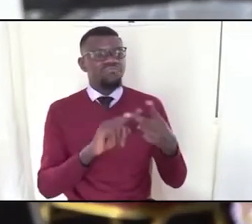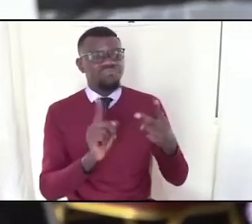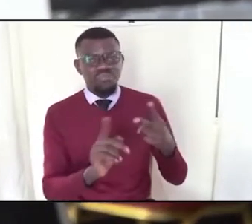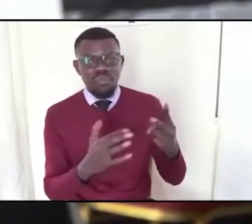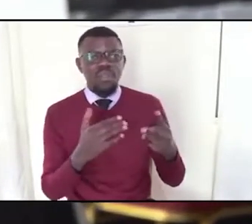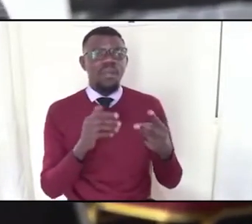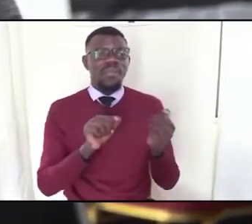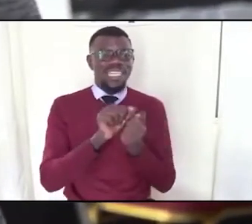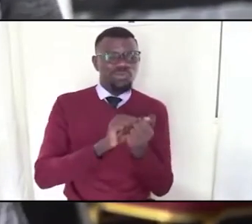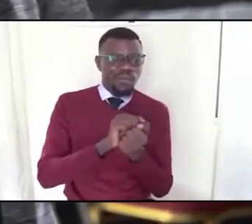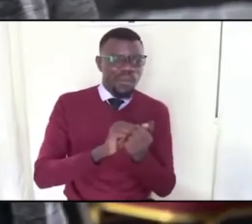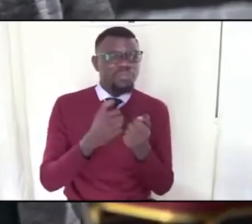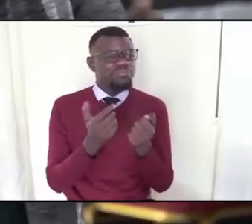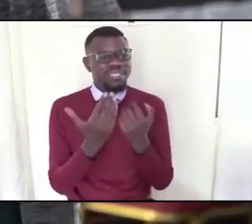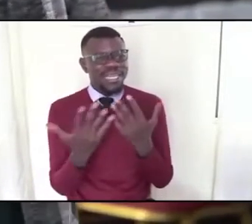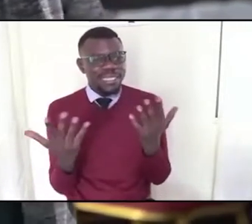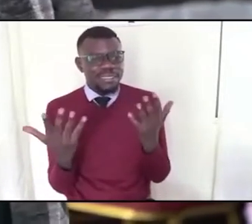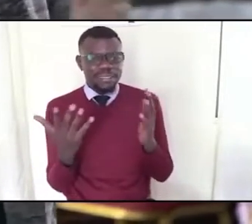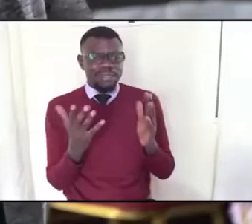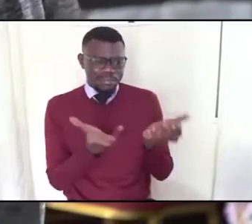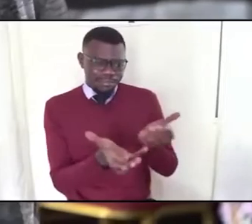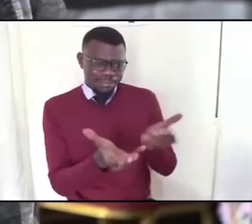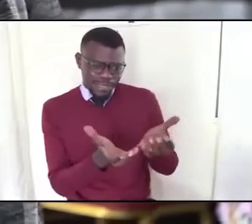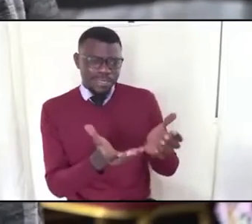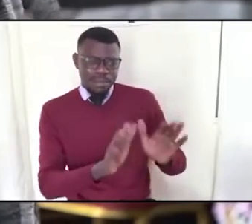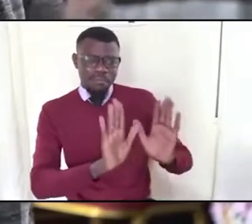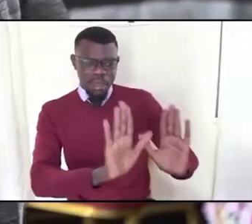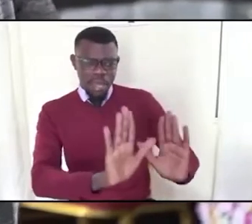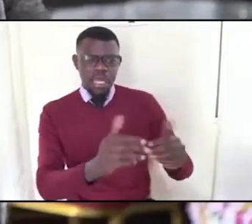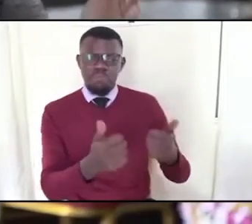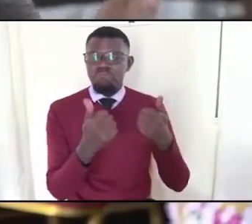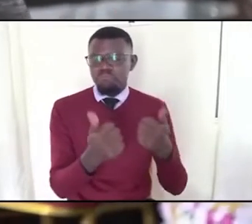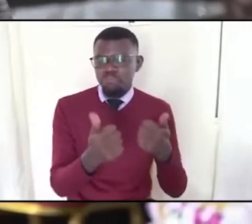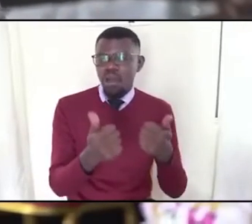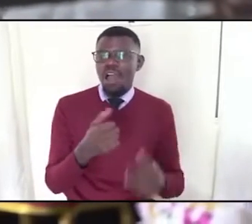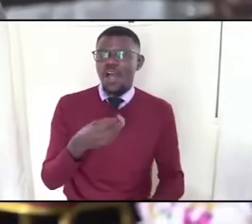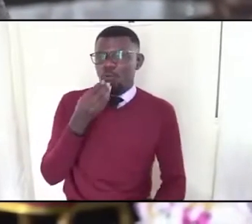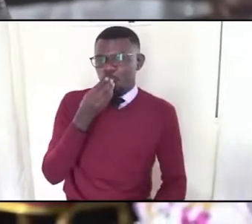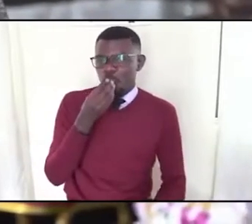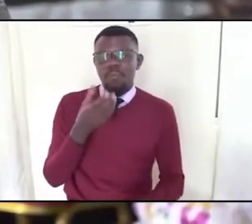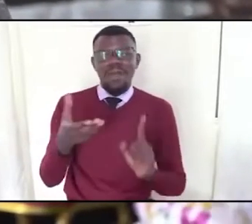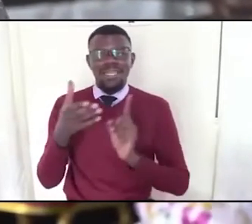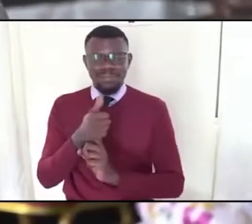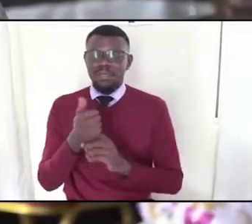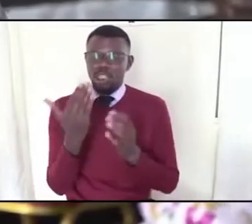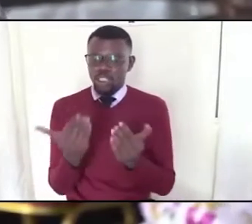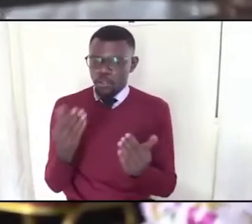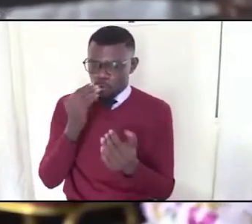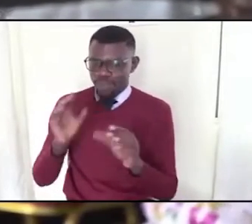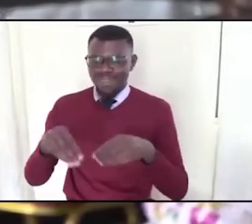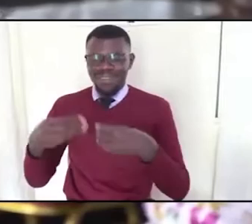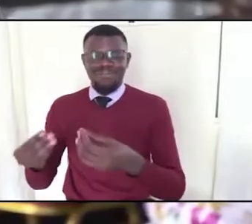Big G, Bulgum, that kind of good business that gave her food for even her